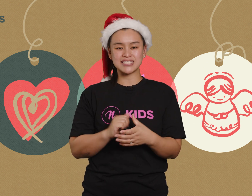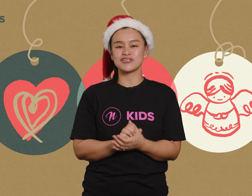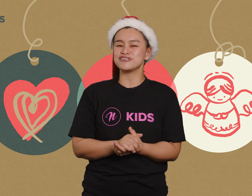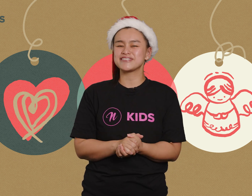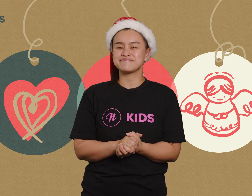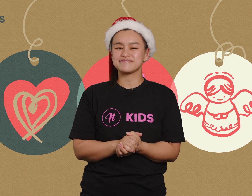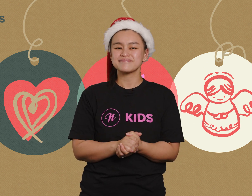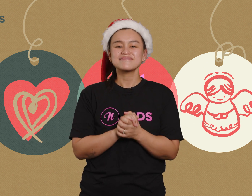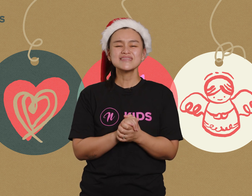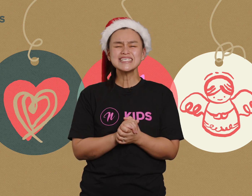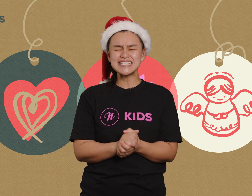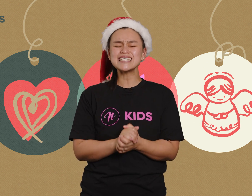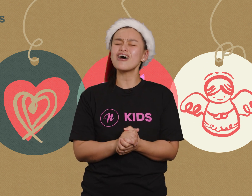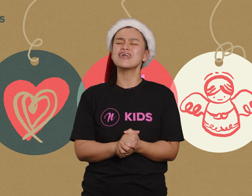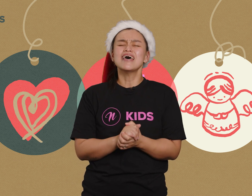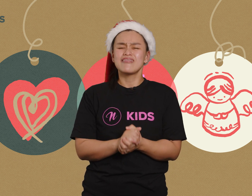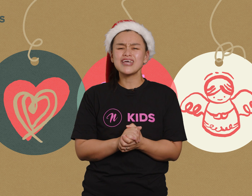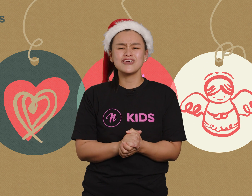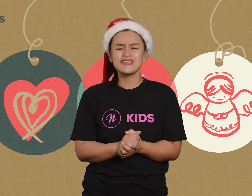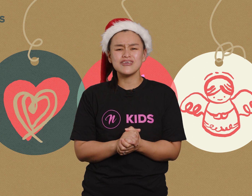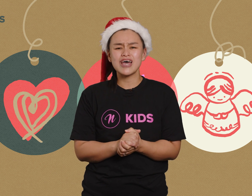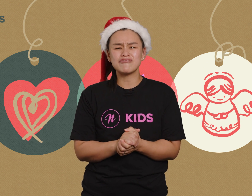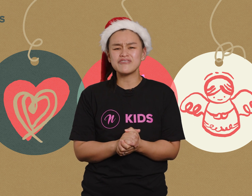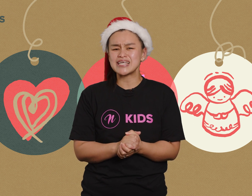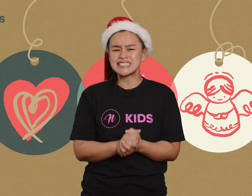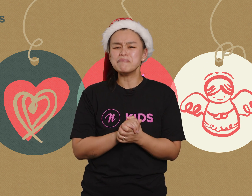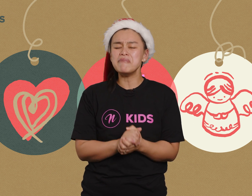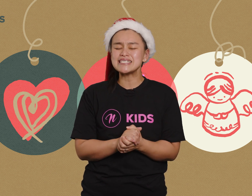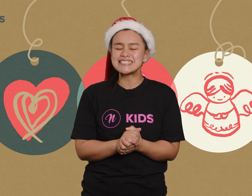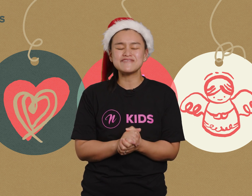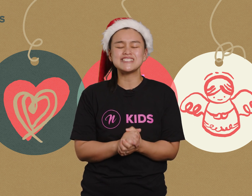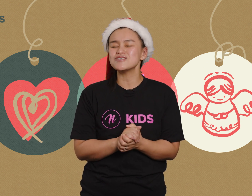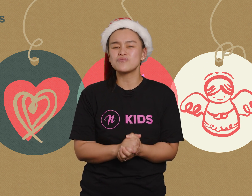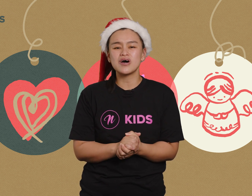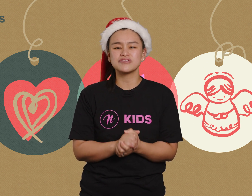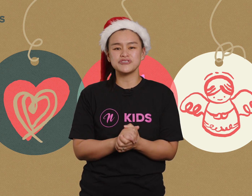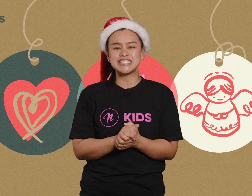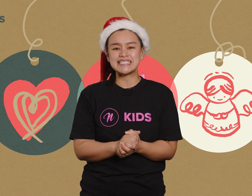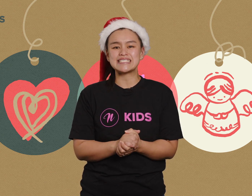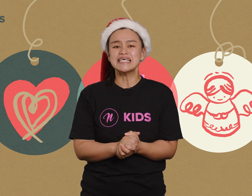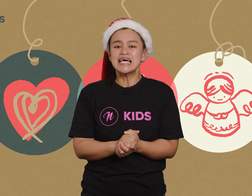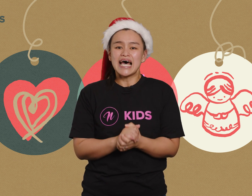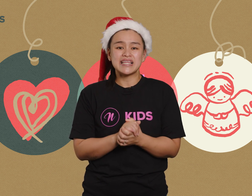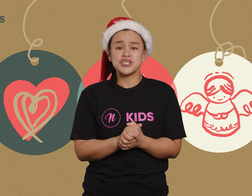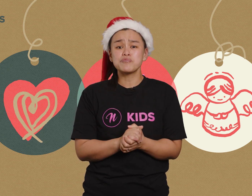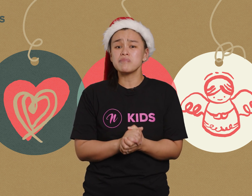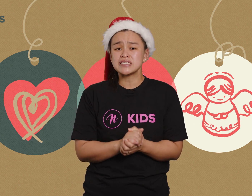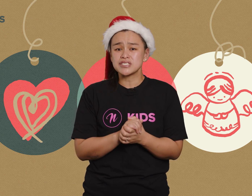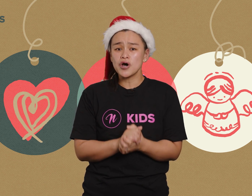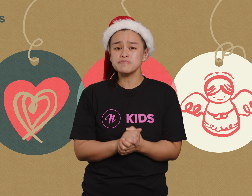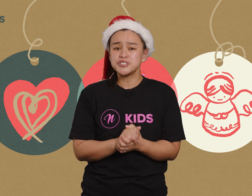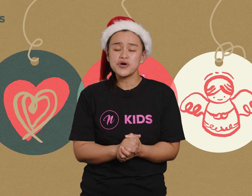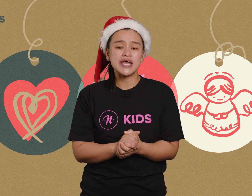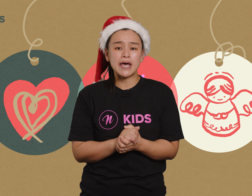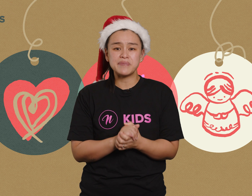our eyes closed. Dear God, thank you that you have given us the best gift in the world through Jesus and that you promise